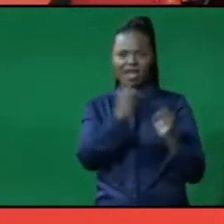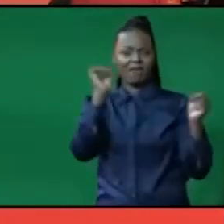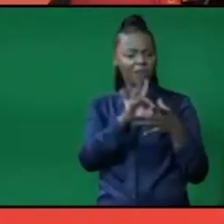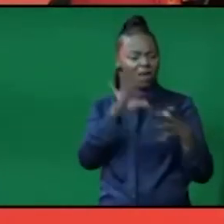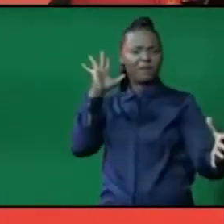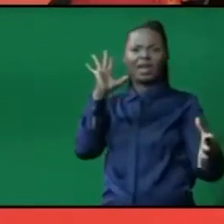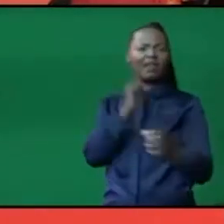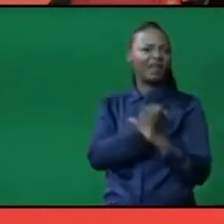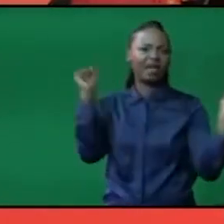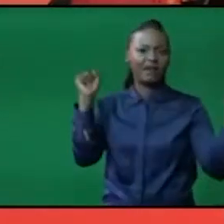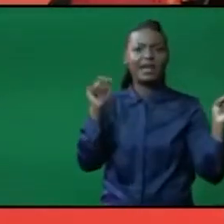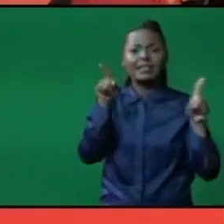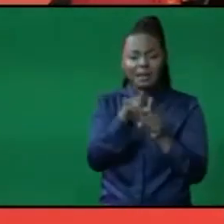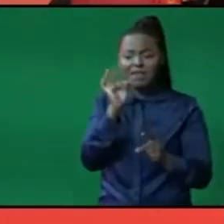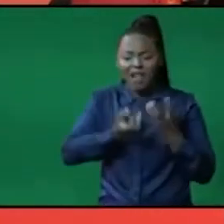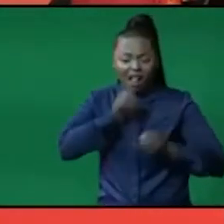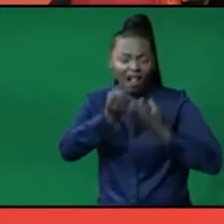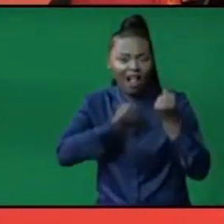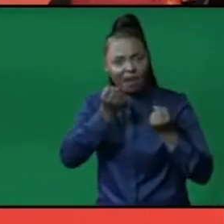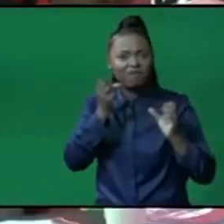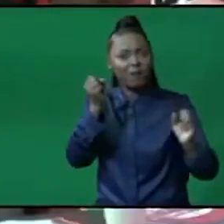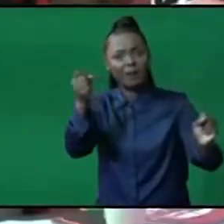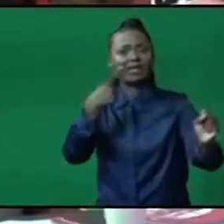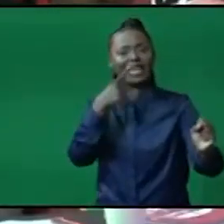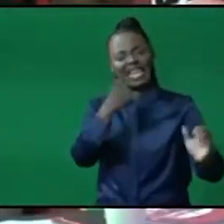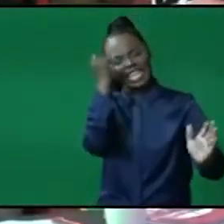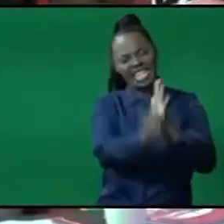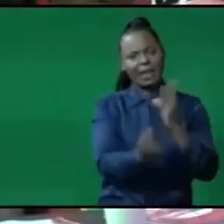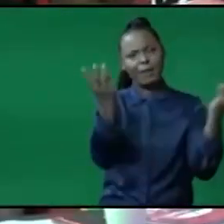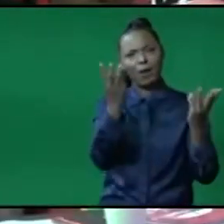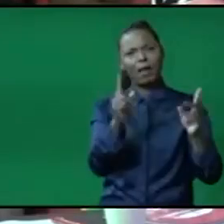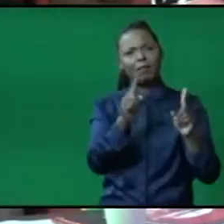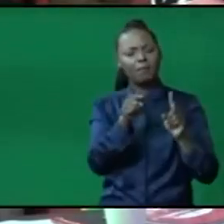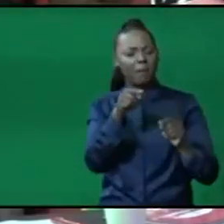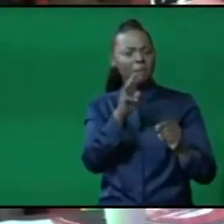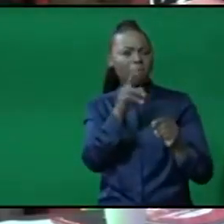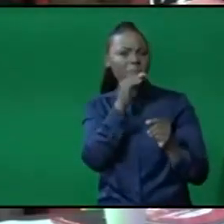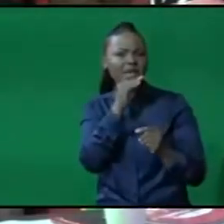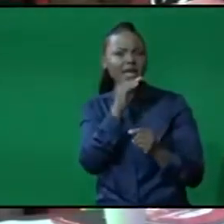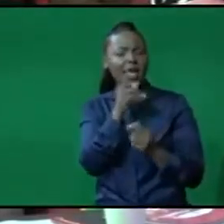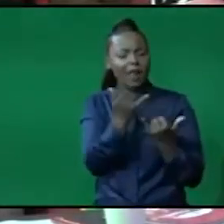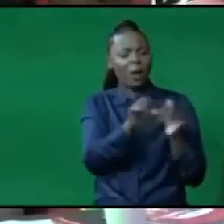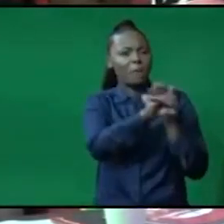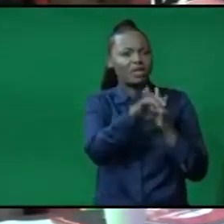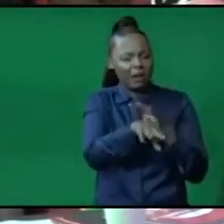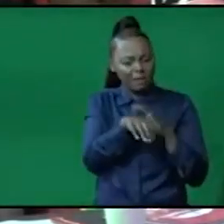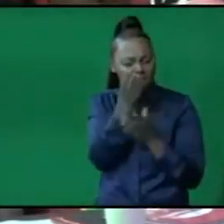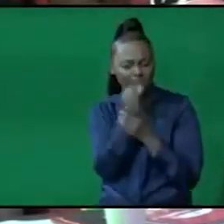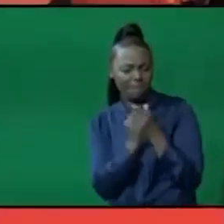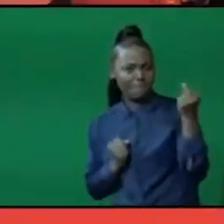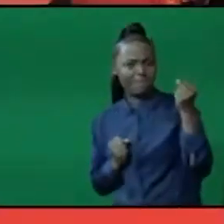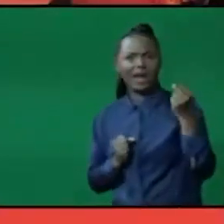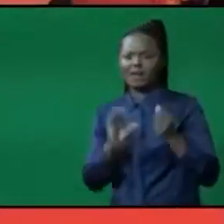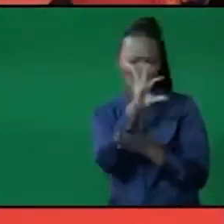speaking, killing people. What justification do you have that you walked out of a political gathering where